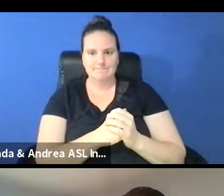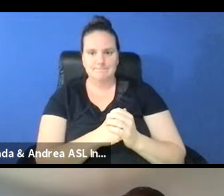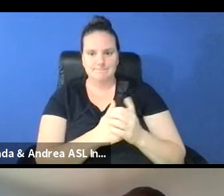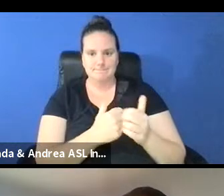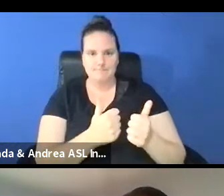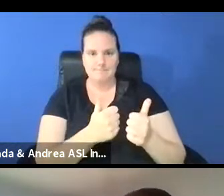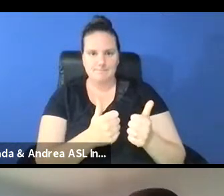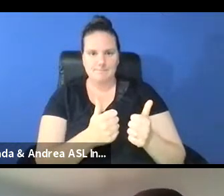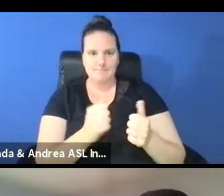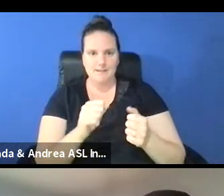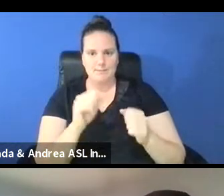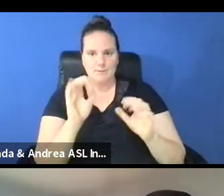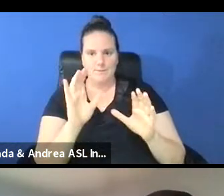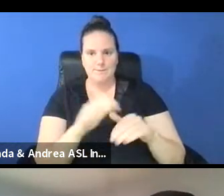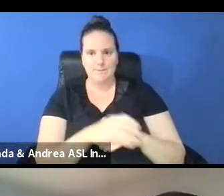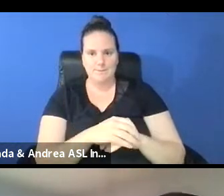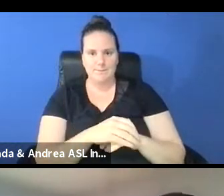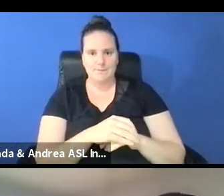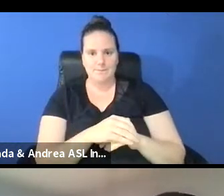Great.